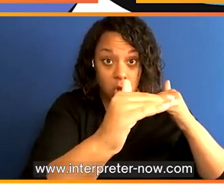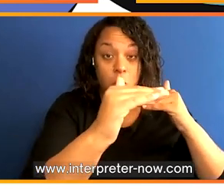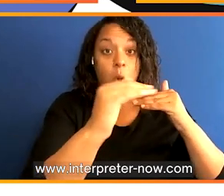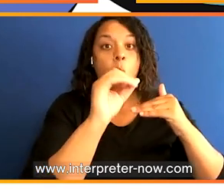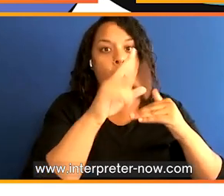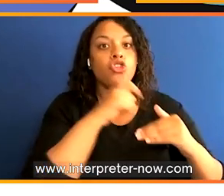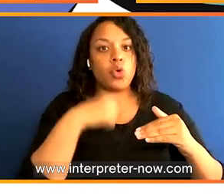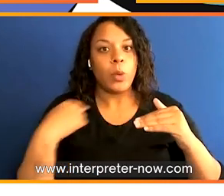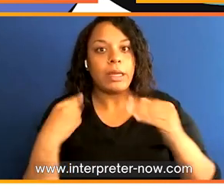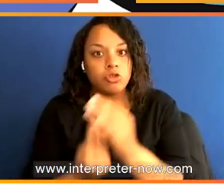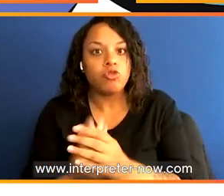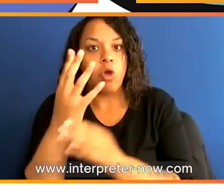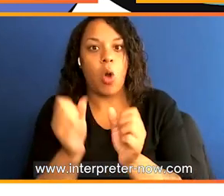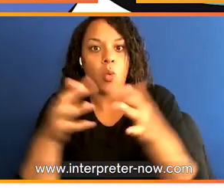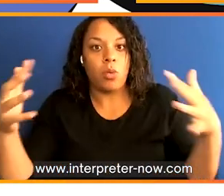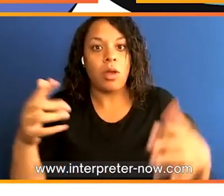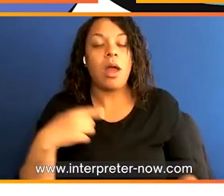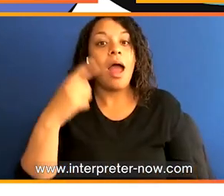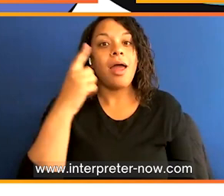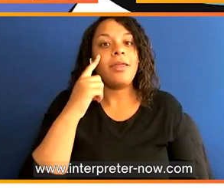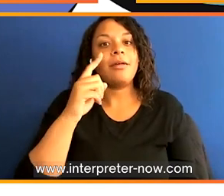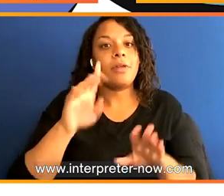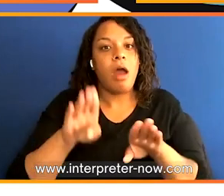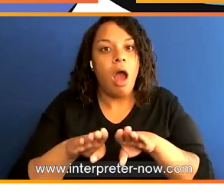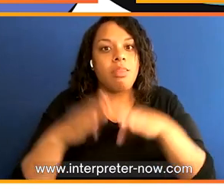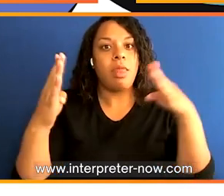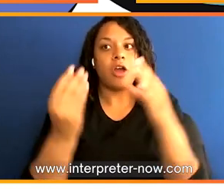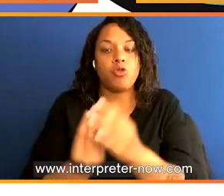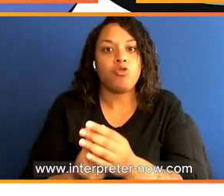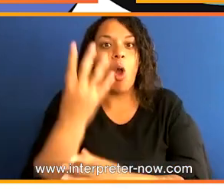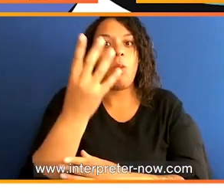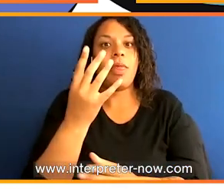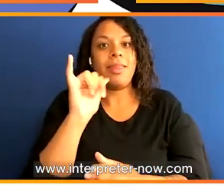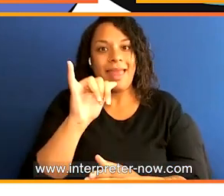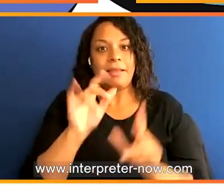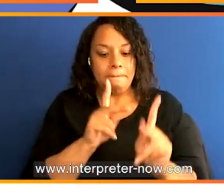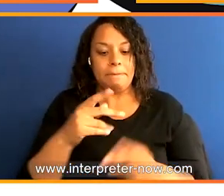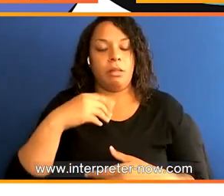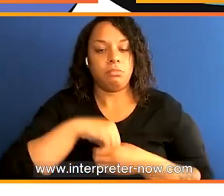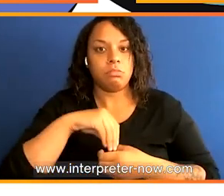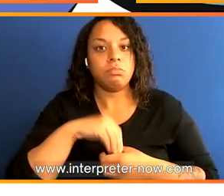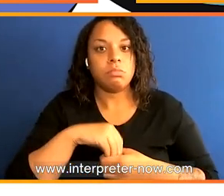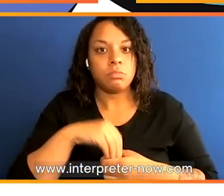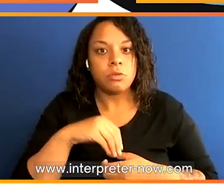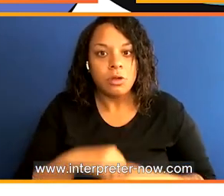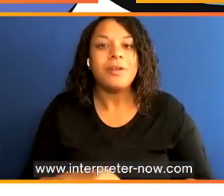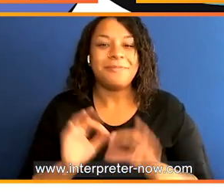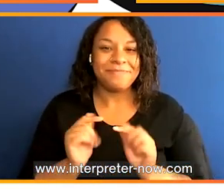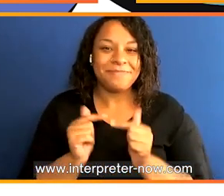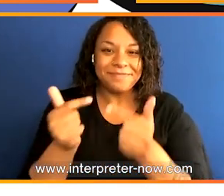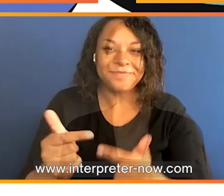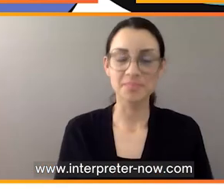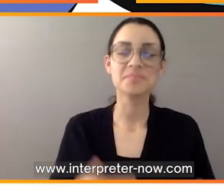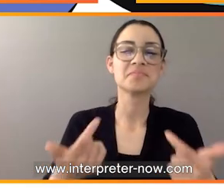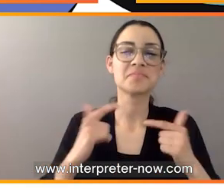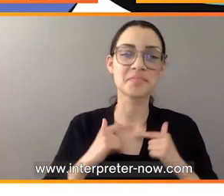growth has always been people. And so one thing I always talk about is you can't grow companies unless you grow people. I mean,